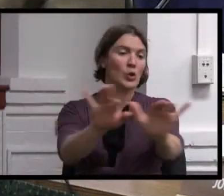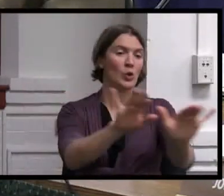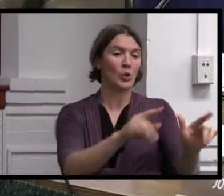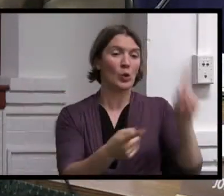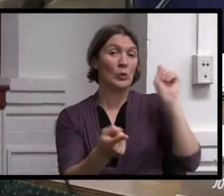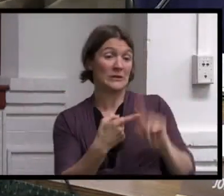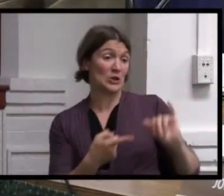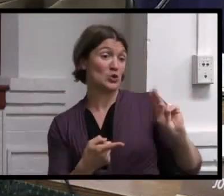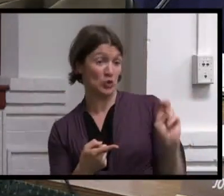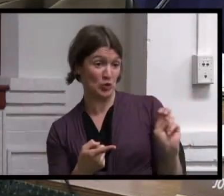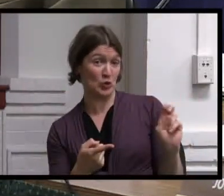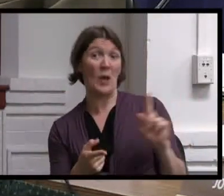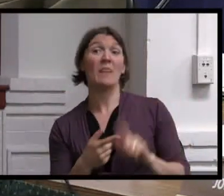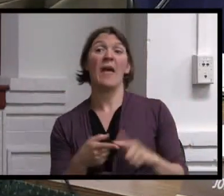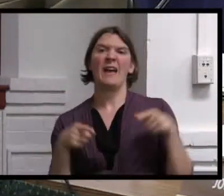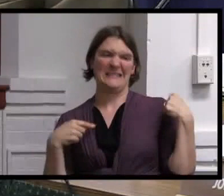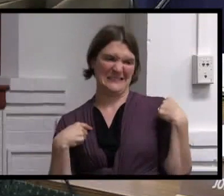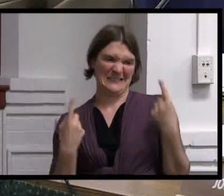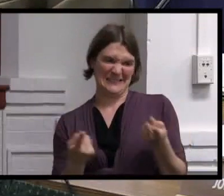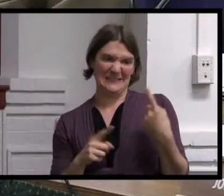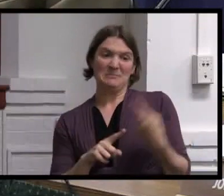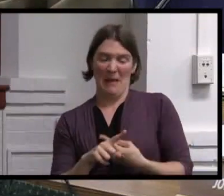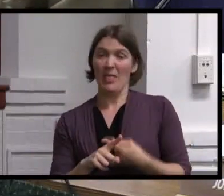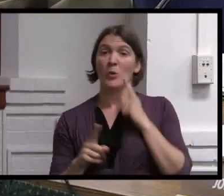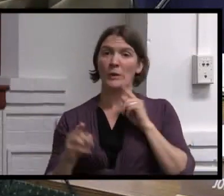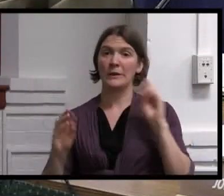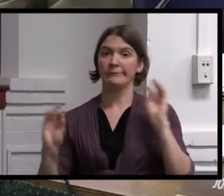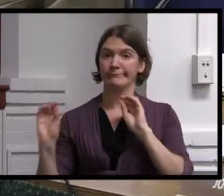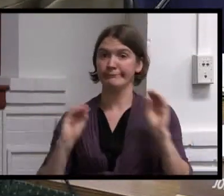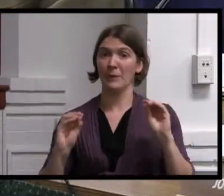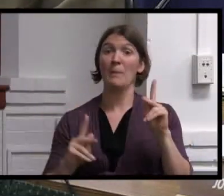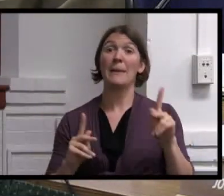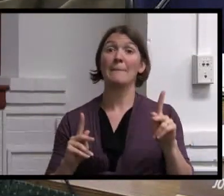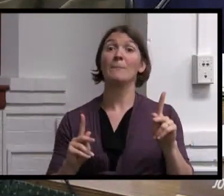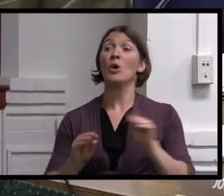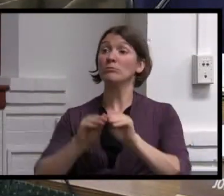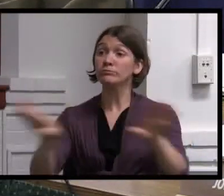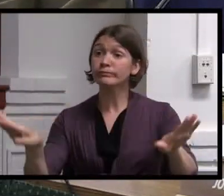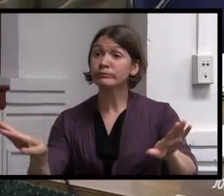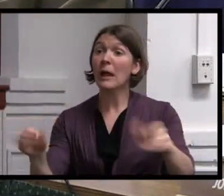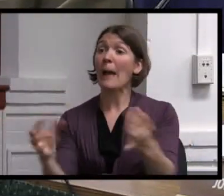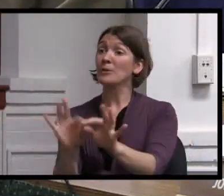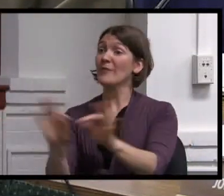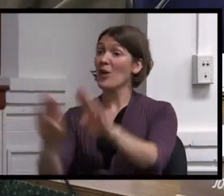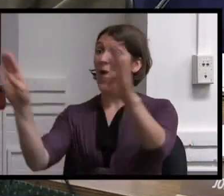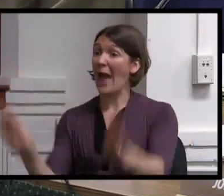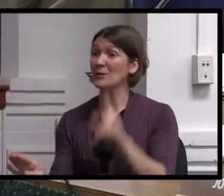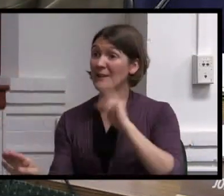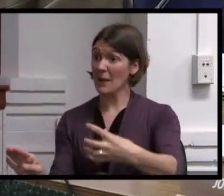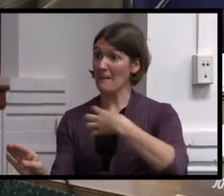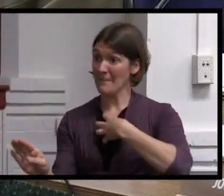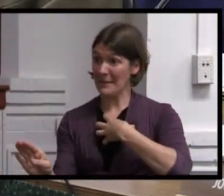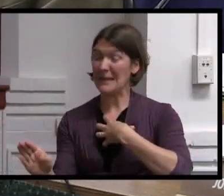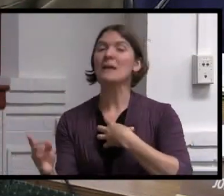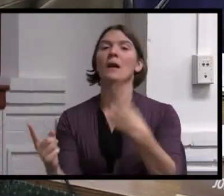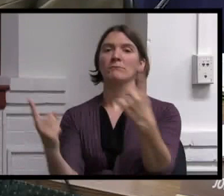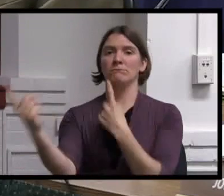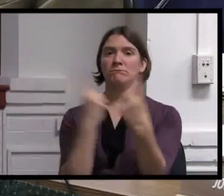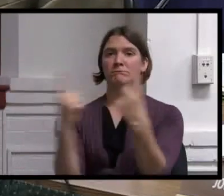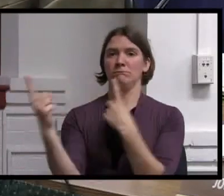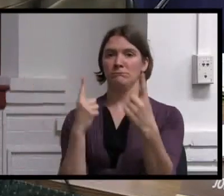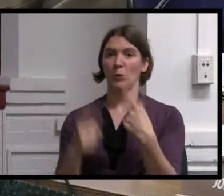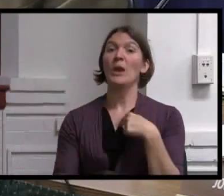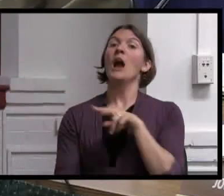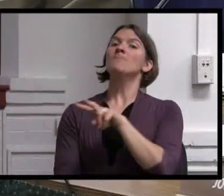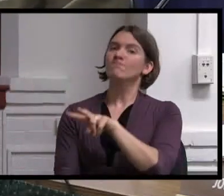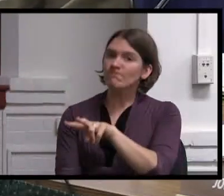then throughout the month of June there are appeal hearings that are held by the Board of Listers to listen to